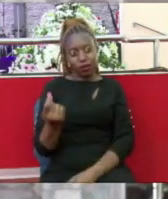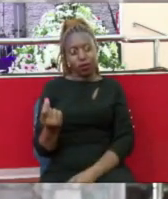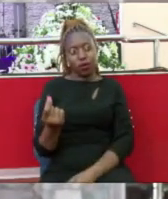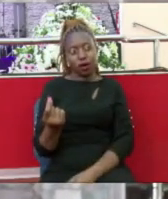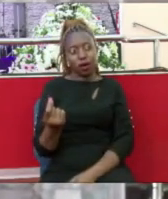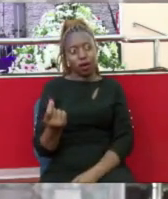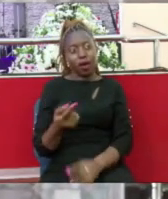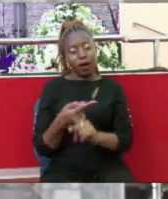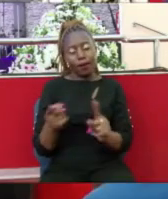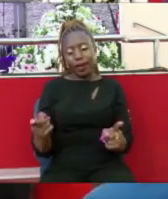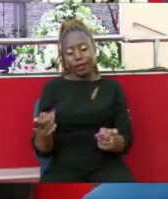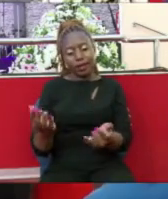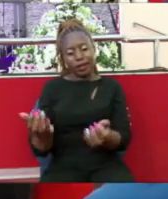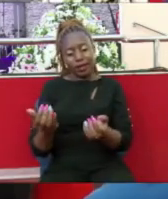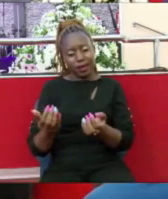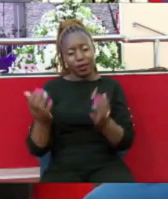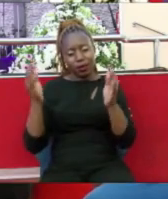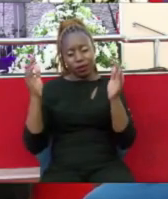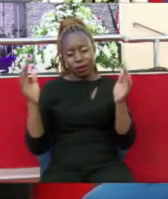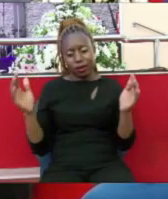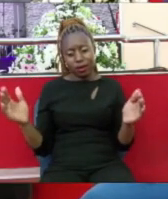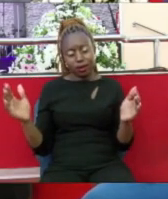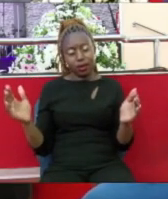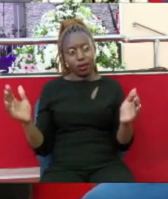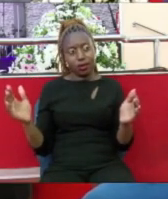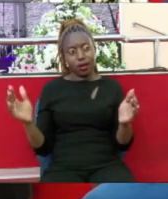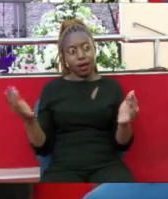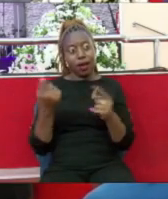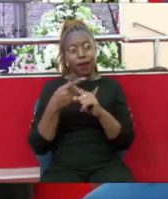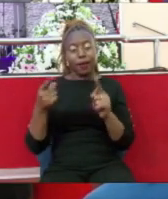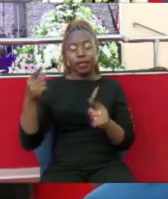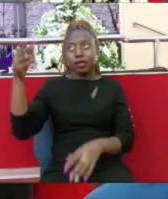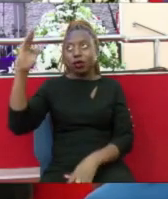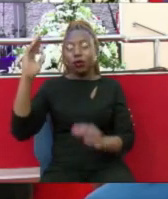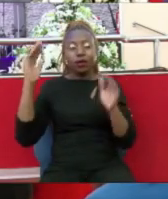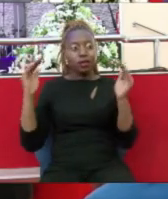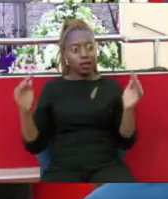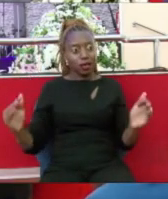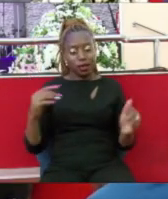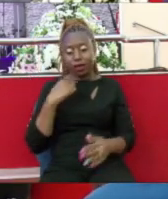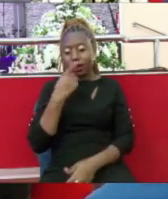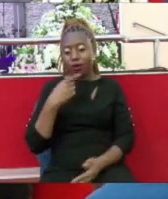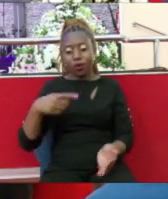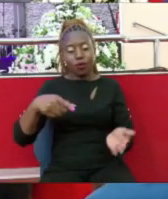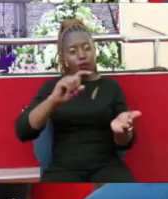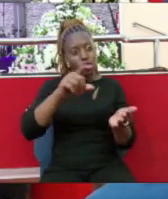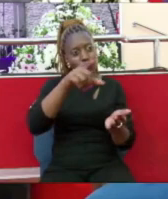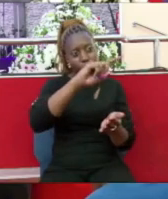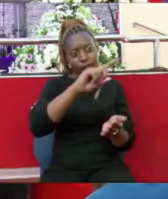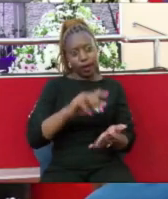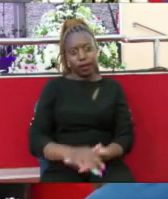But the need was great. Lakini ikawa mingi. But there was a greater God in present, the God of multiplication. Ulikuwa na Mungu pale, Mungu